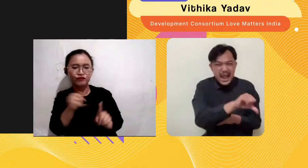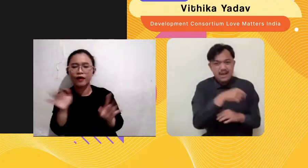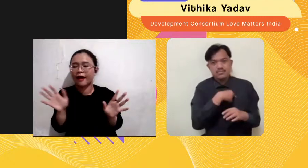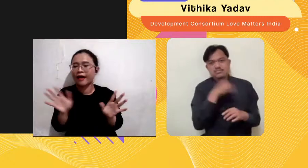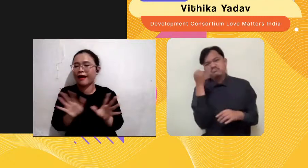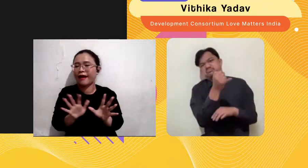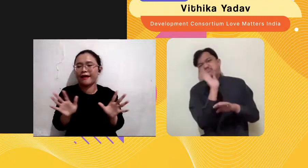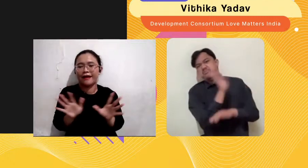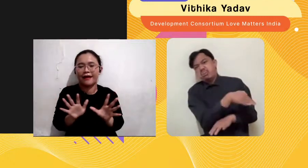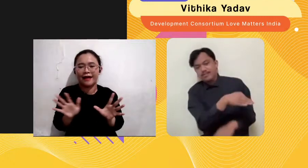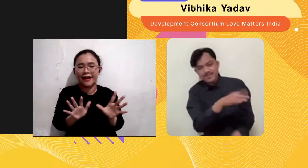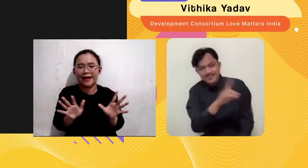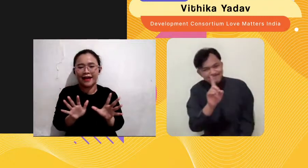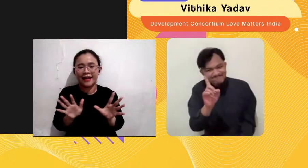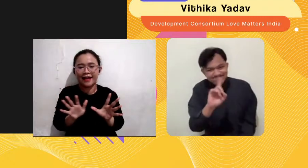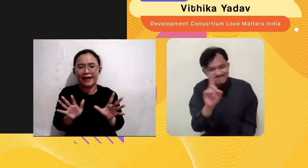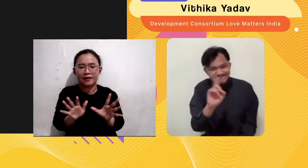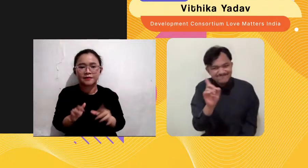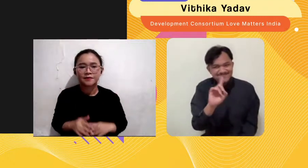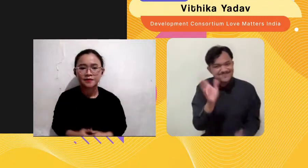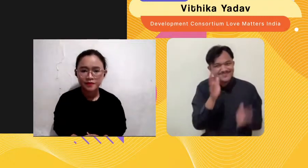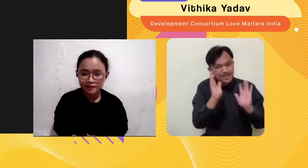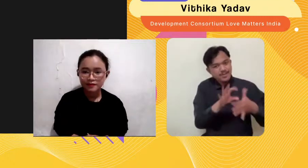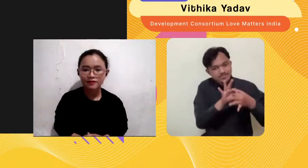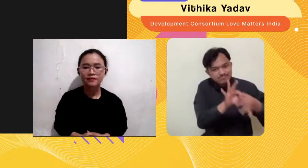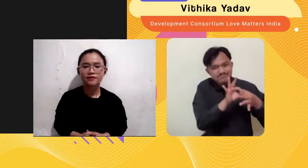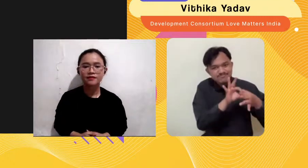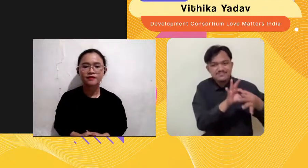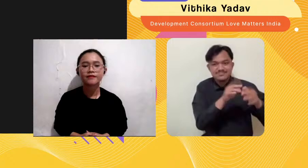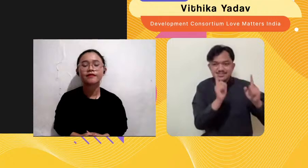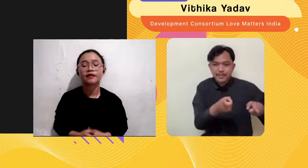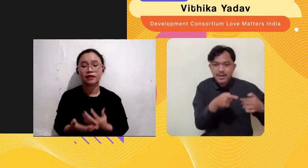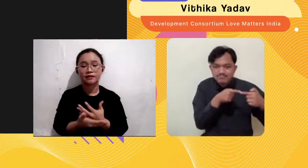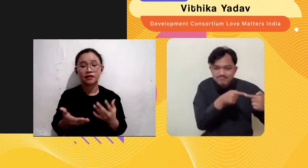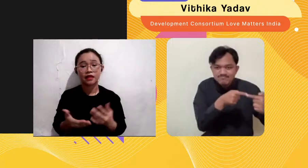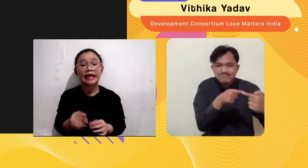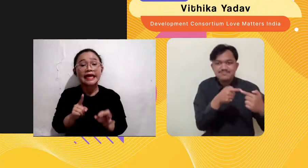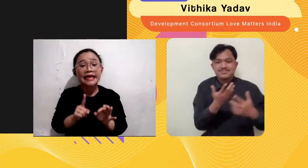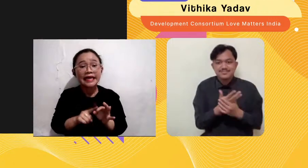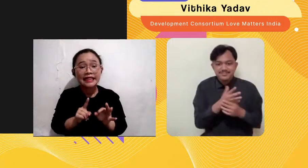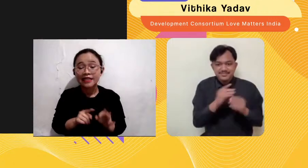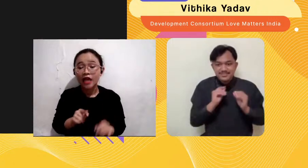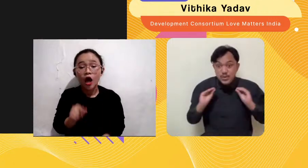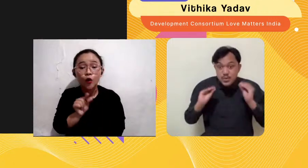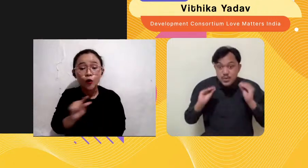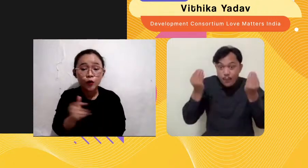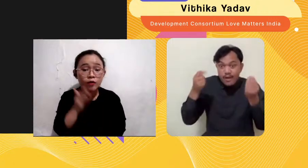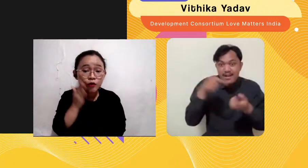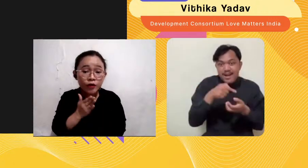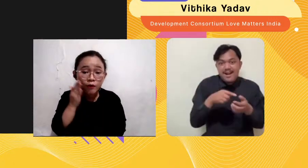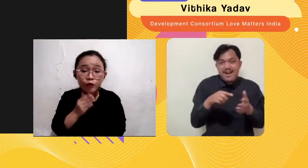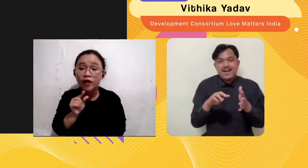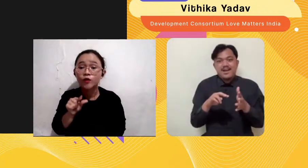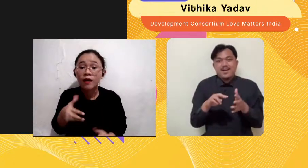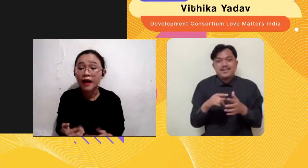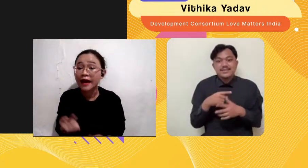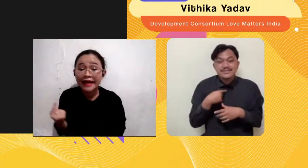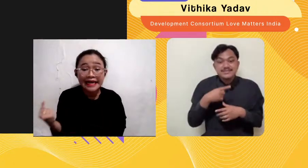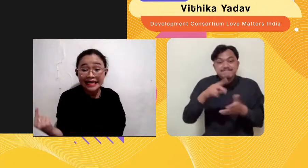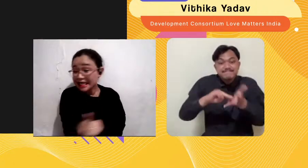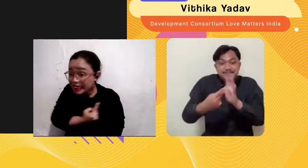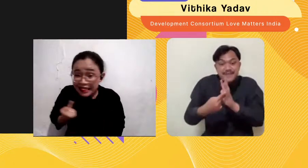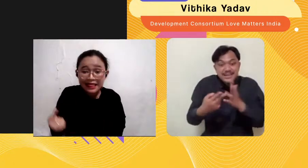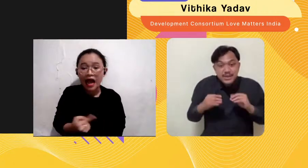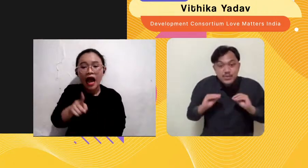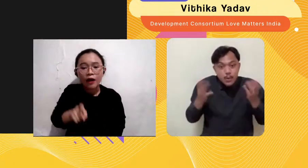young people and CSE, I think the most important thing is also to understand what we all of us operating in different worlds can do